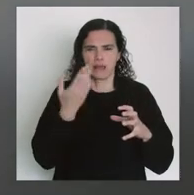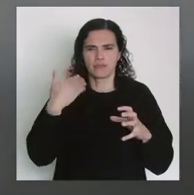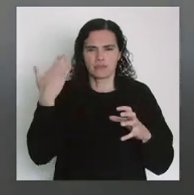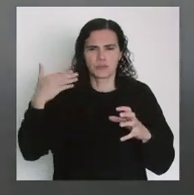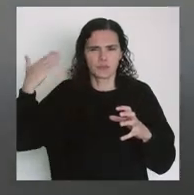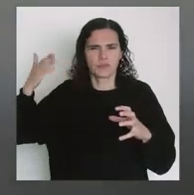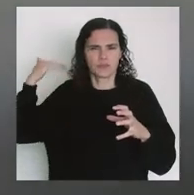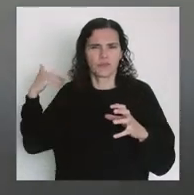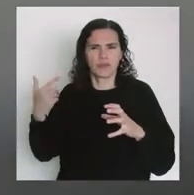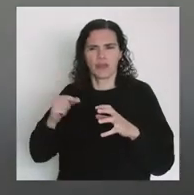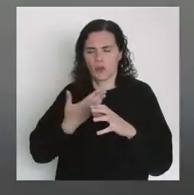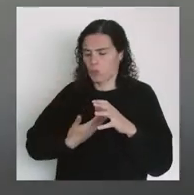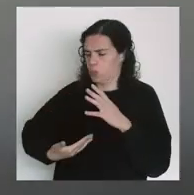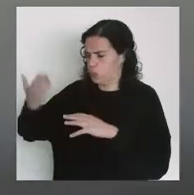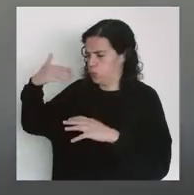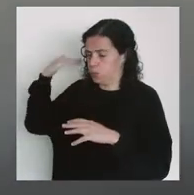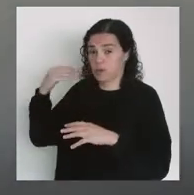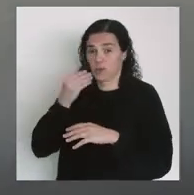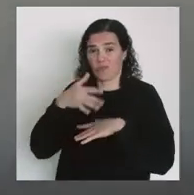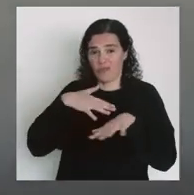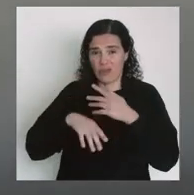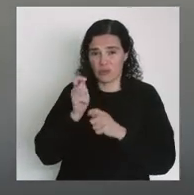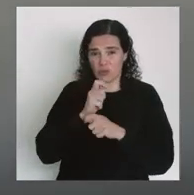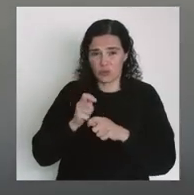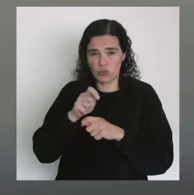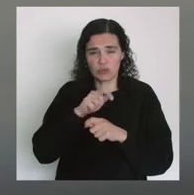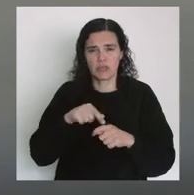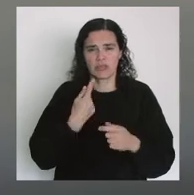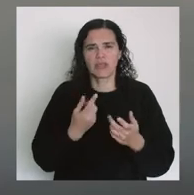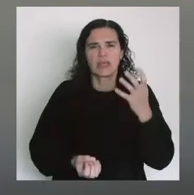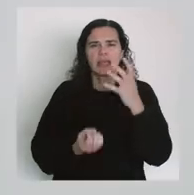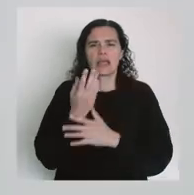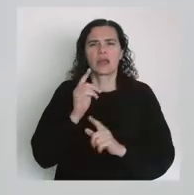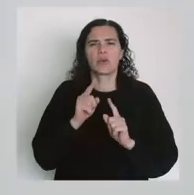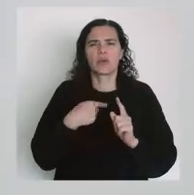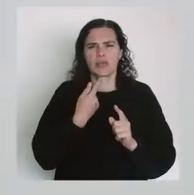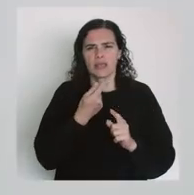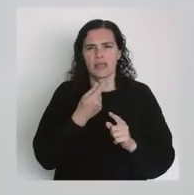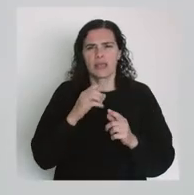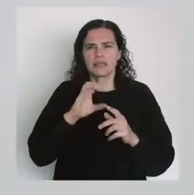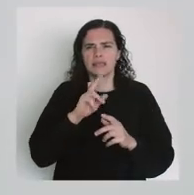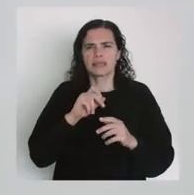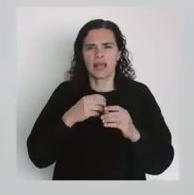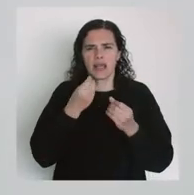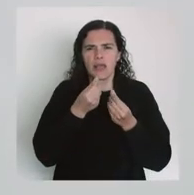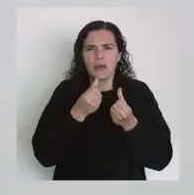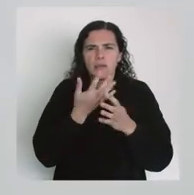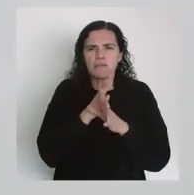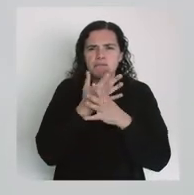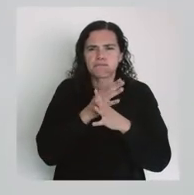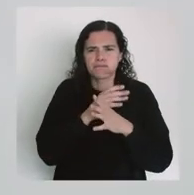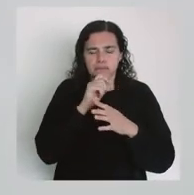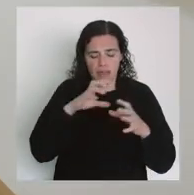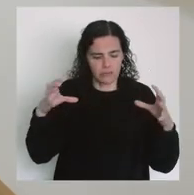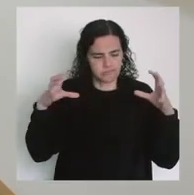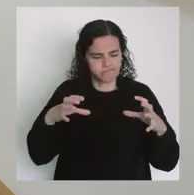ancient, also primitive way of making sculpture by evacuating the burning wax out of a mold in order